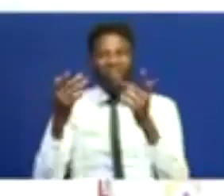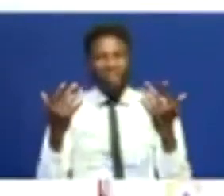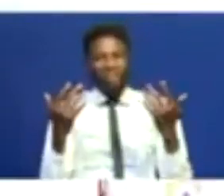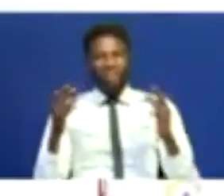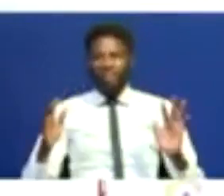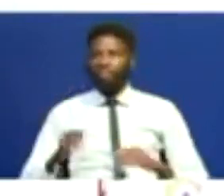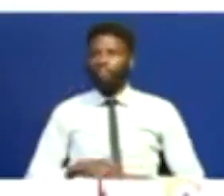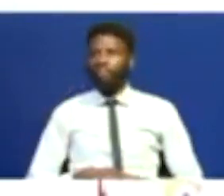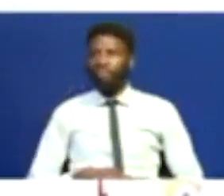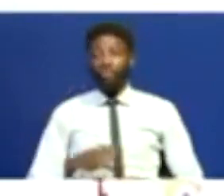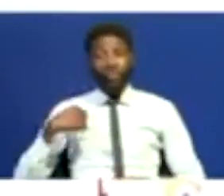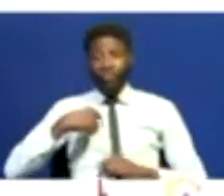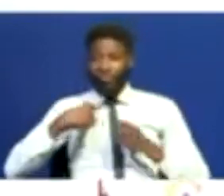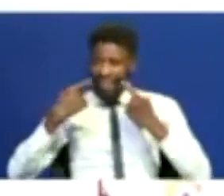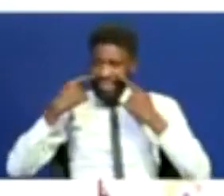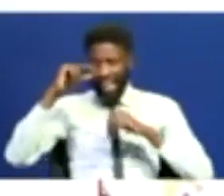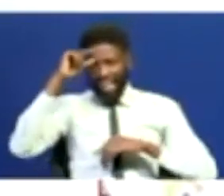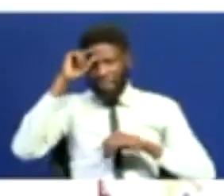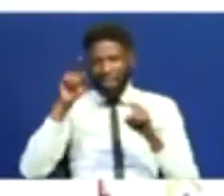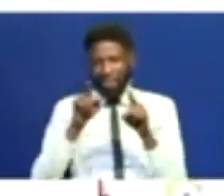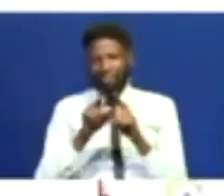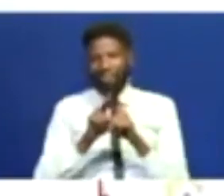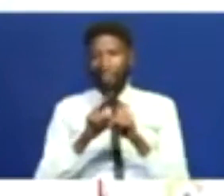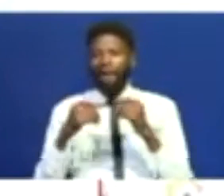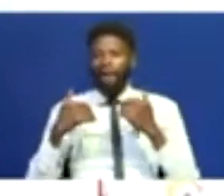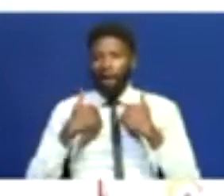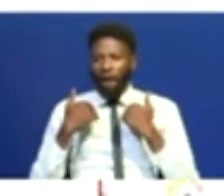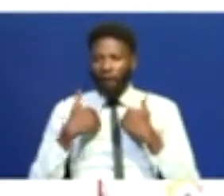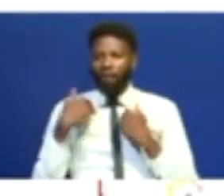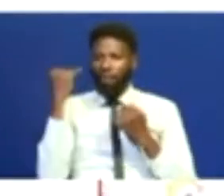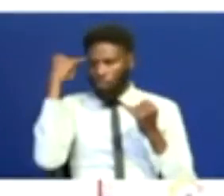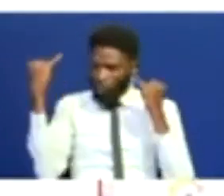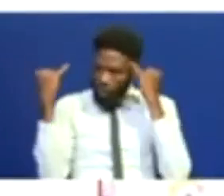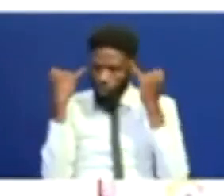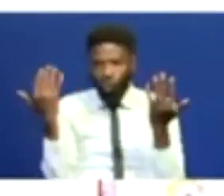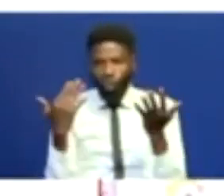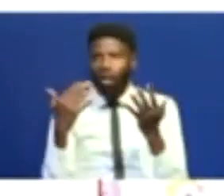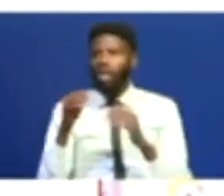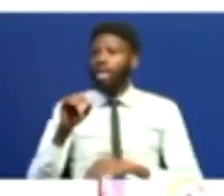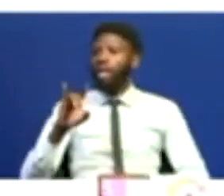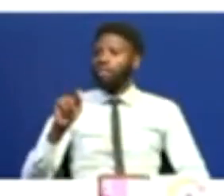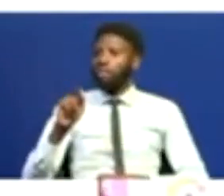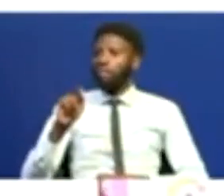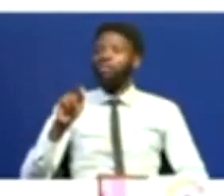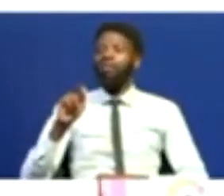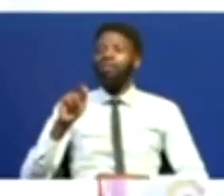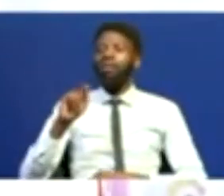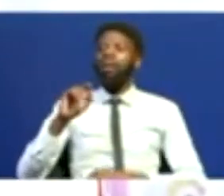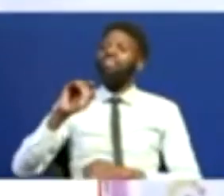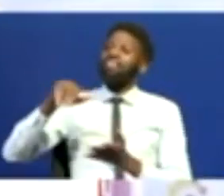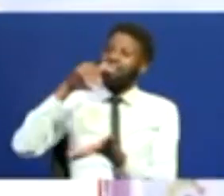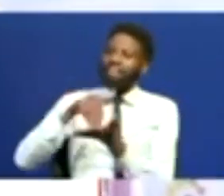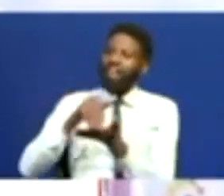objectives. Meona serikali pia iko na hiyo mambo ya kuweka ICT hubs kwa kila ward, na ni kitu